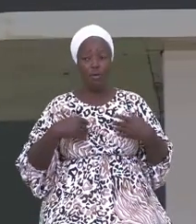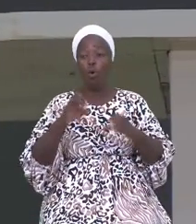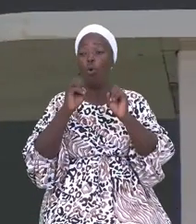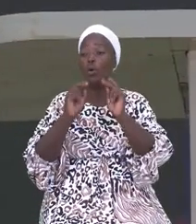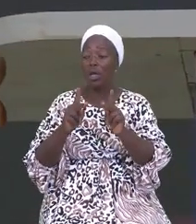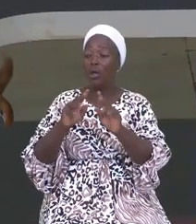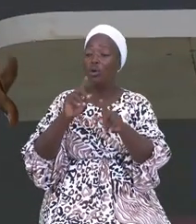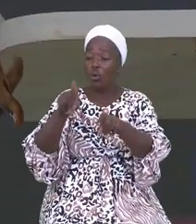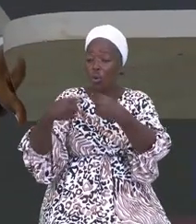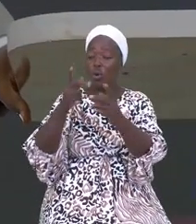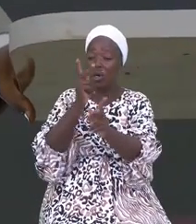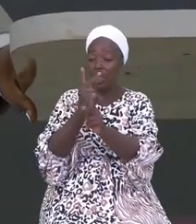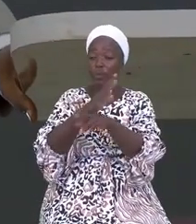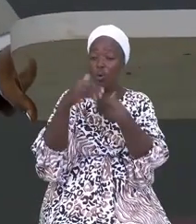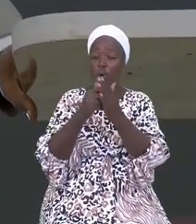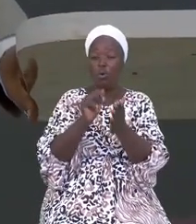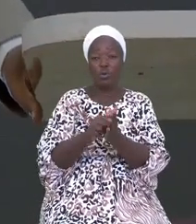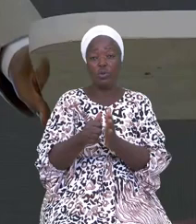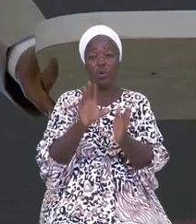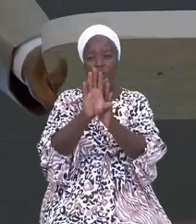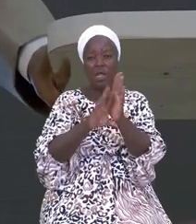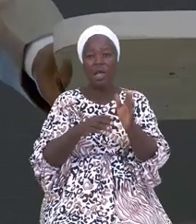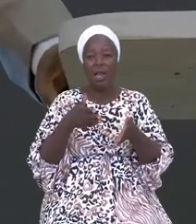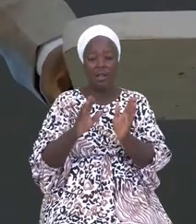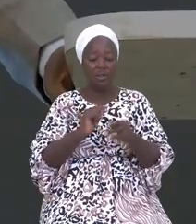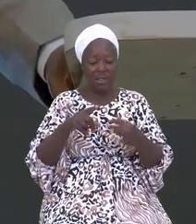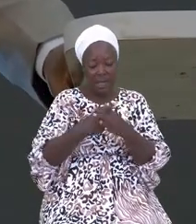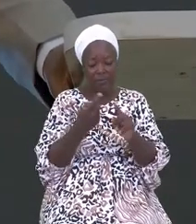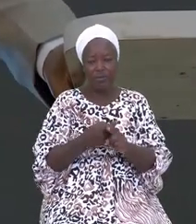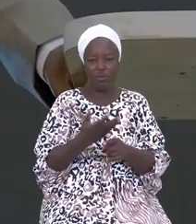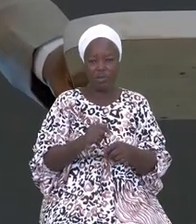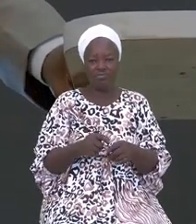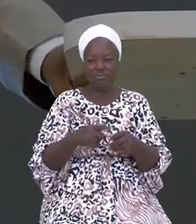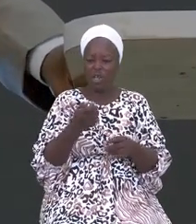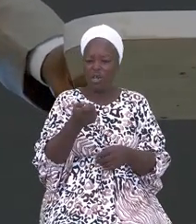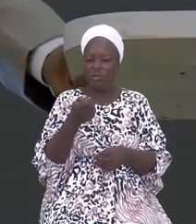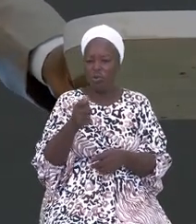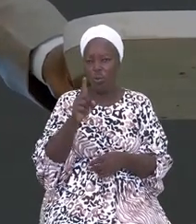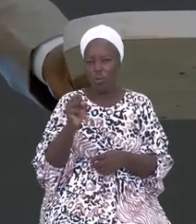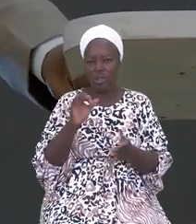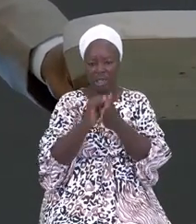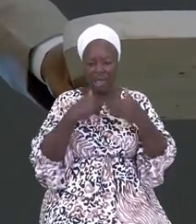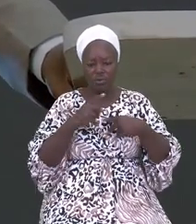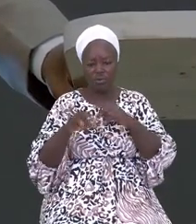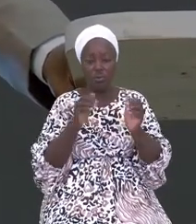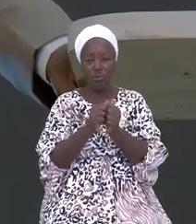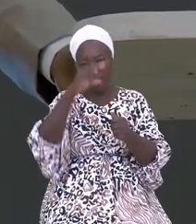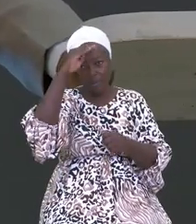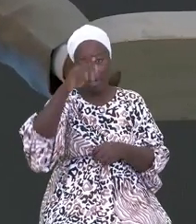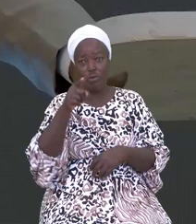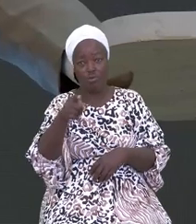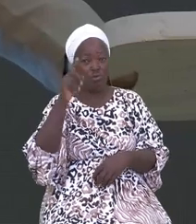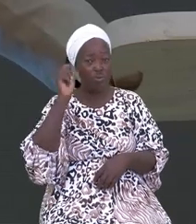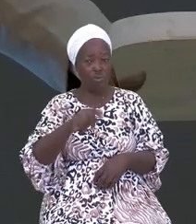those commandments. Let's start with the lower ones that relates to man. Thou shalt